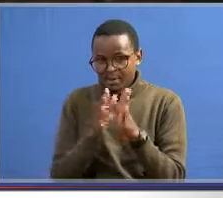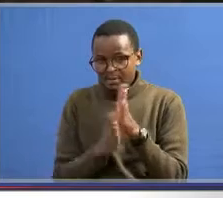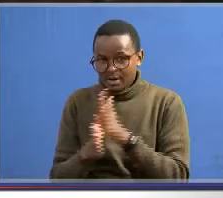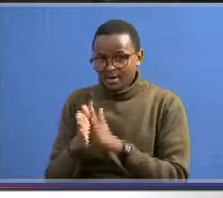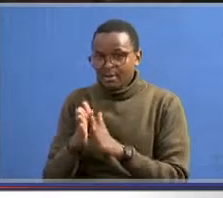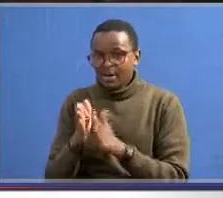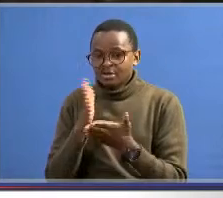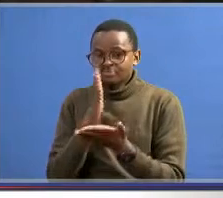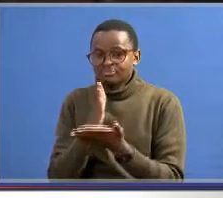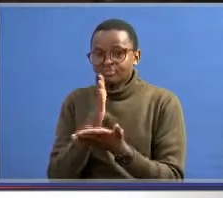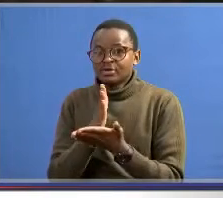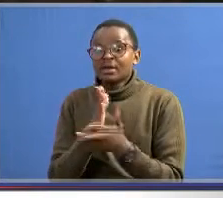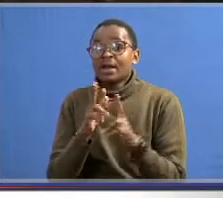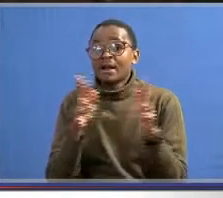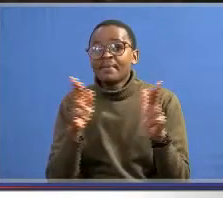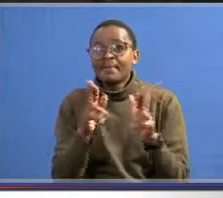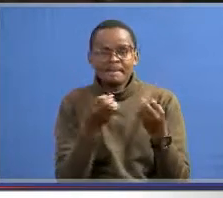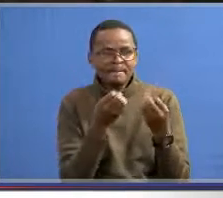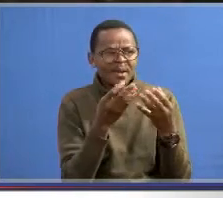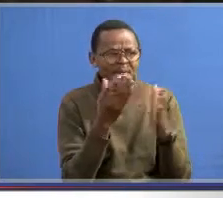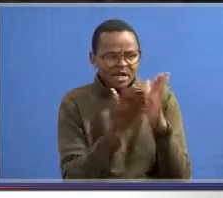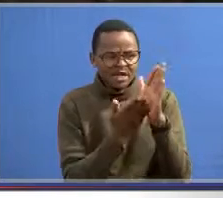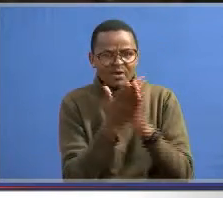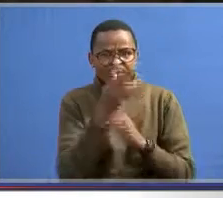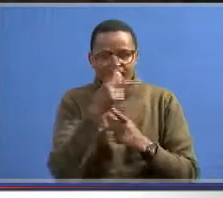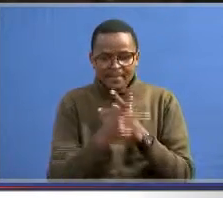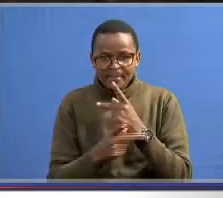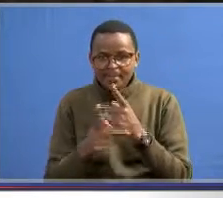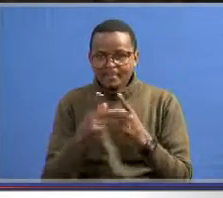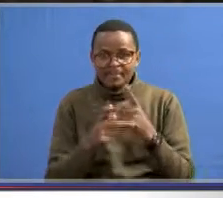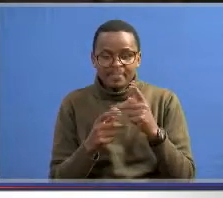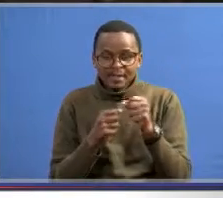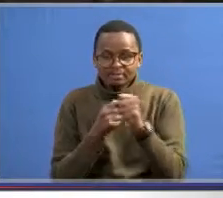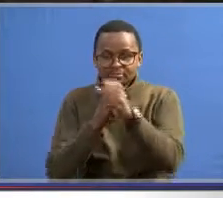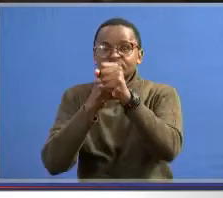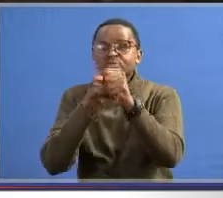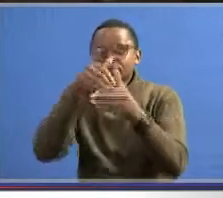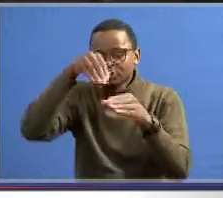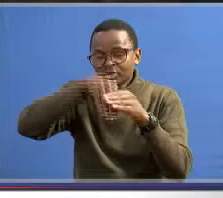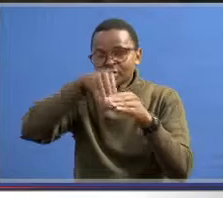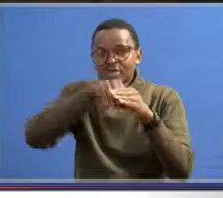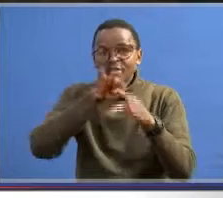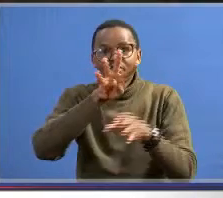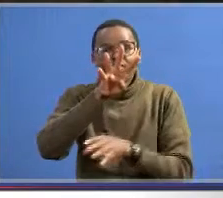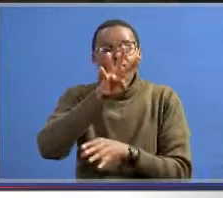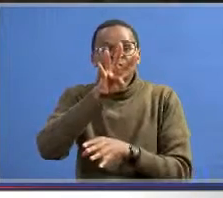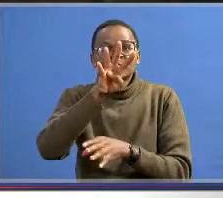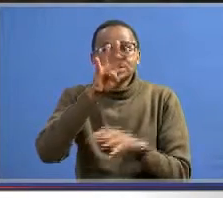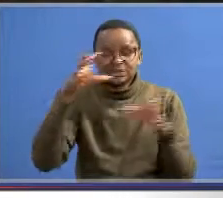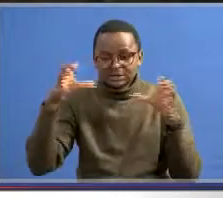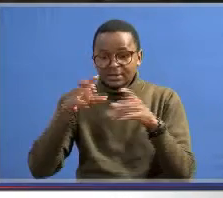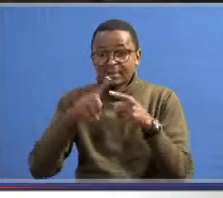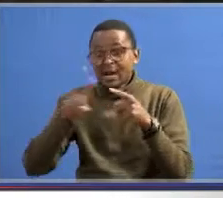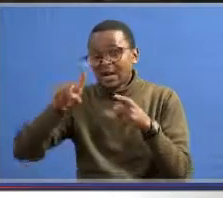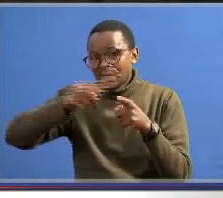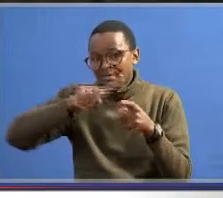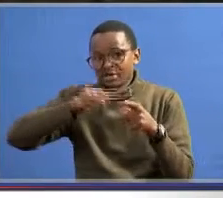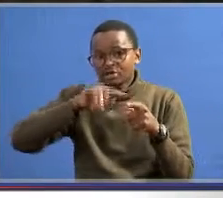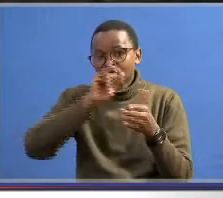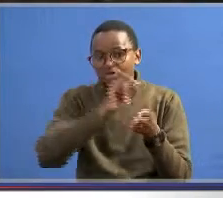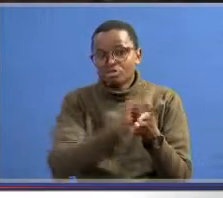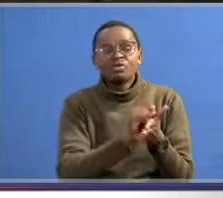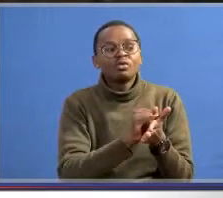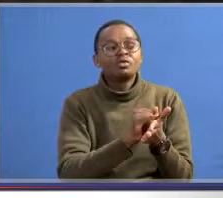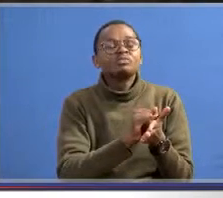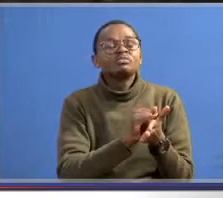reality. Already, many of our development partners are funding projects within the Big Four sectors. But in addition to that,